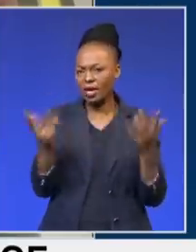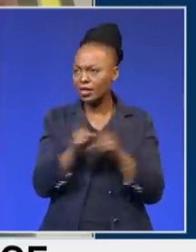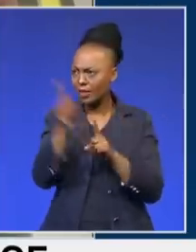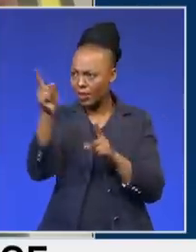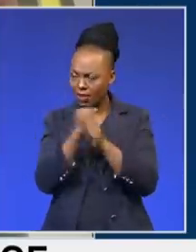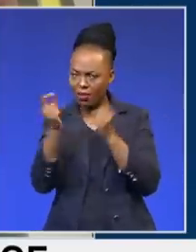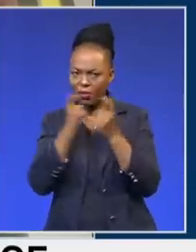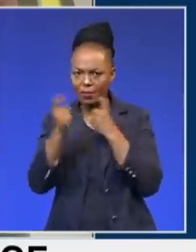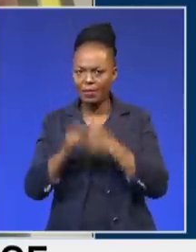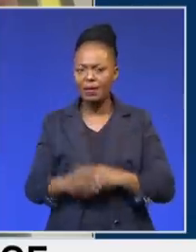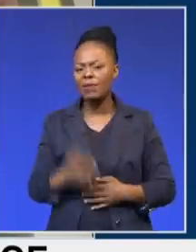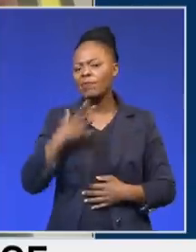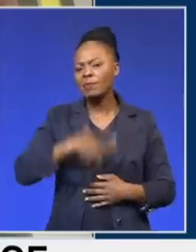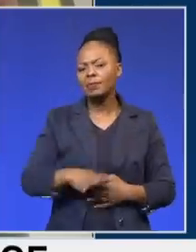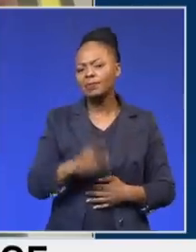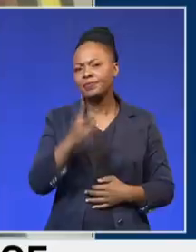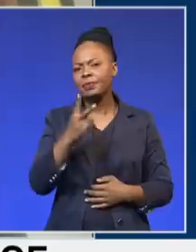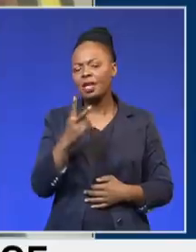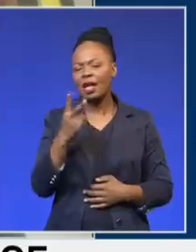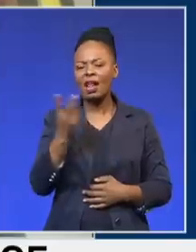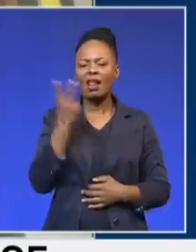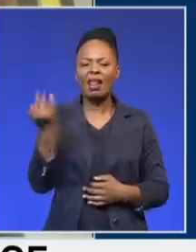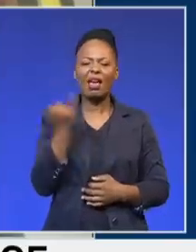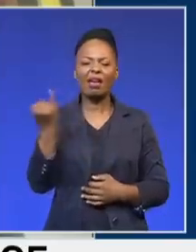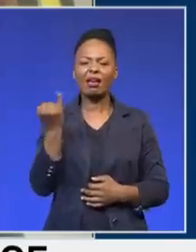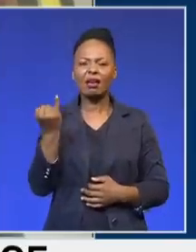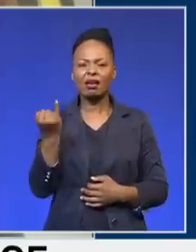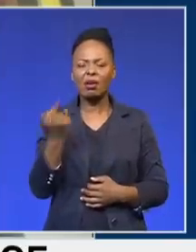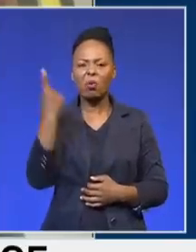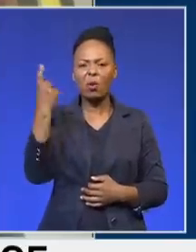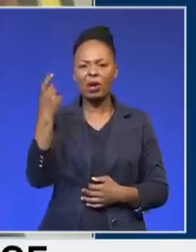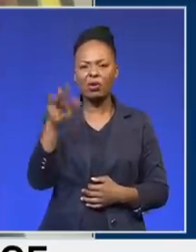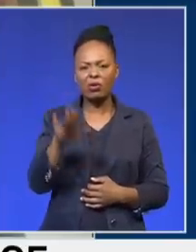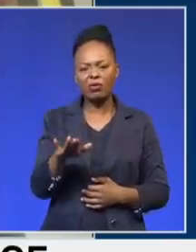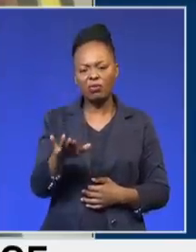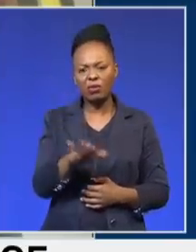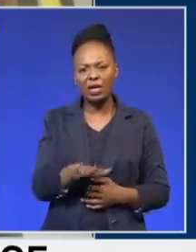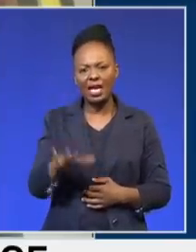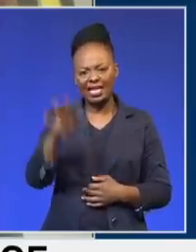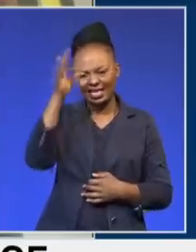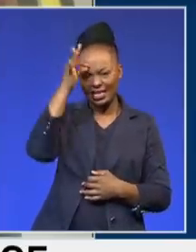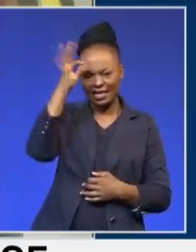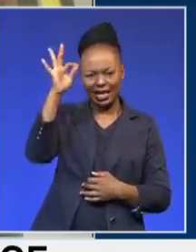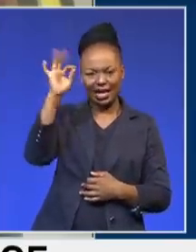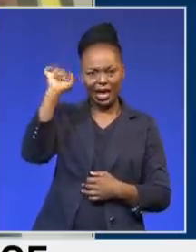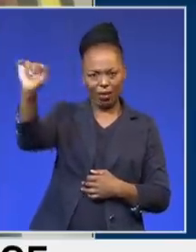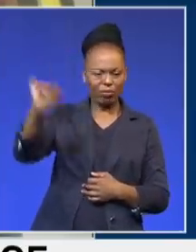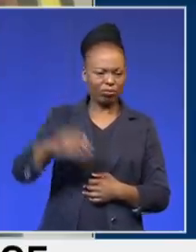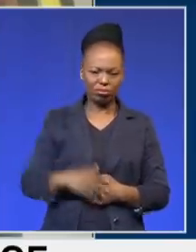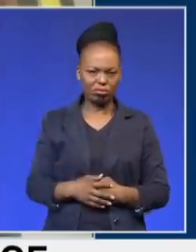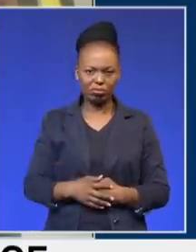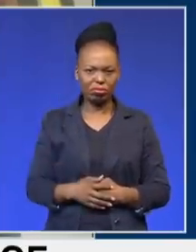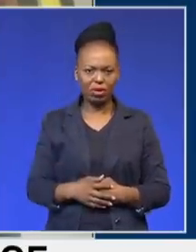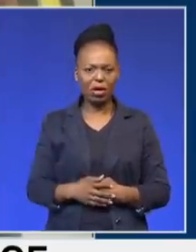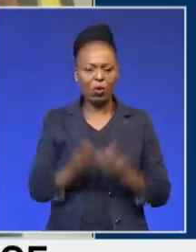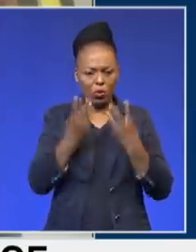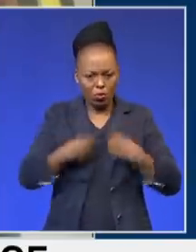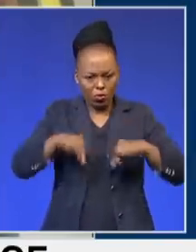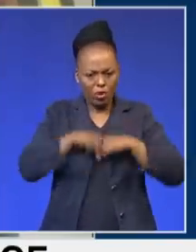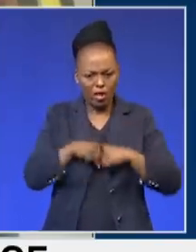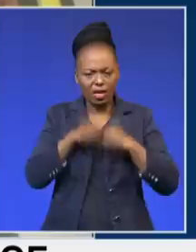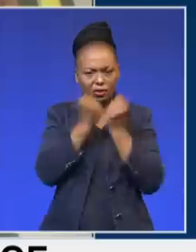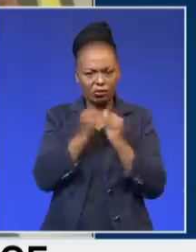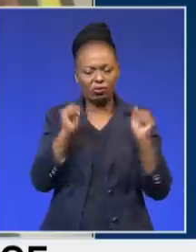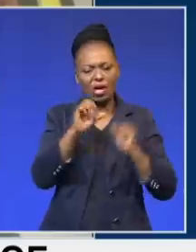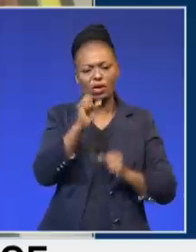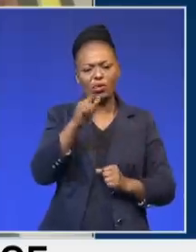want to treat us as if we're one of their states there. We're not one of their states. We are a sovereign state. We are a republic. We